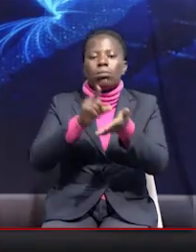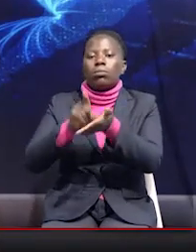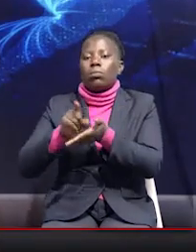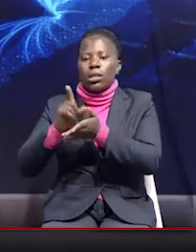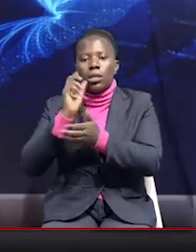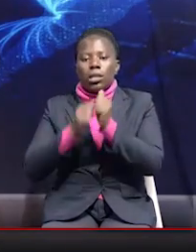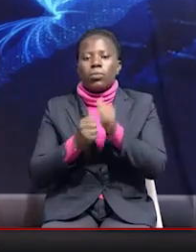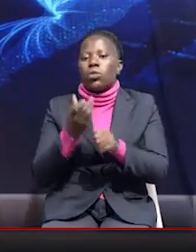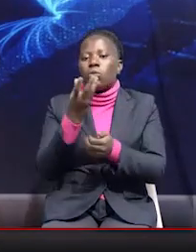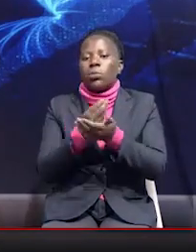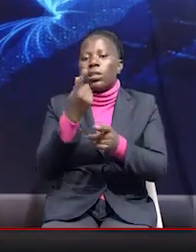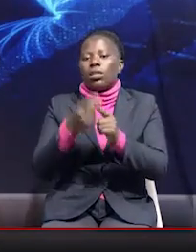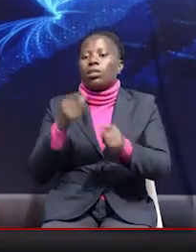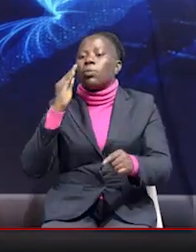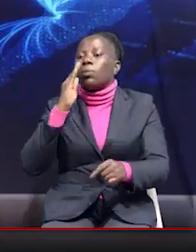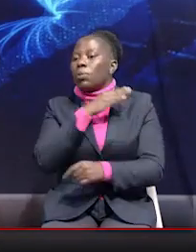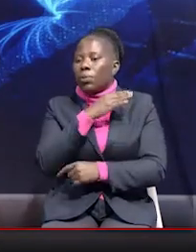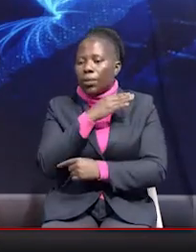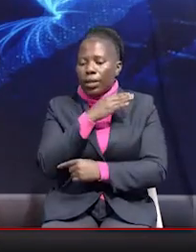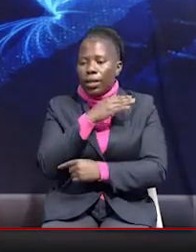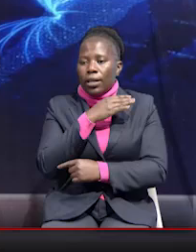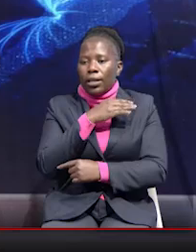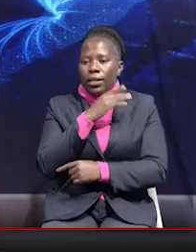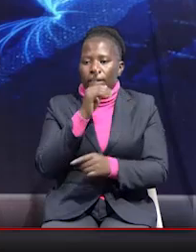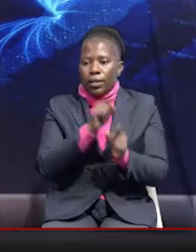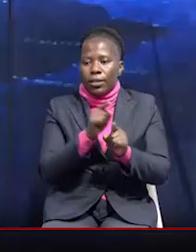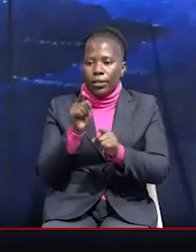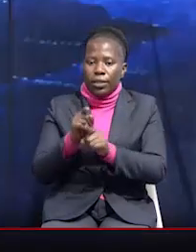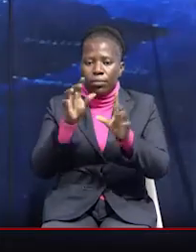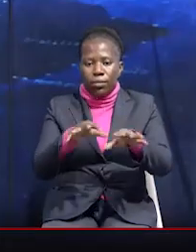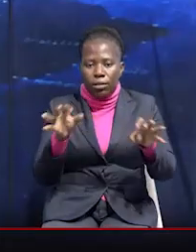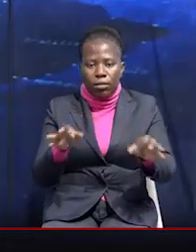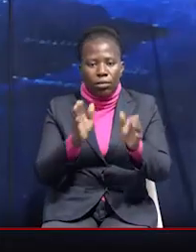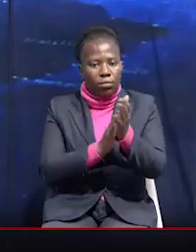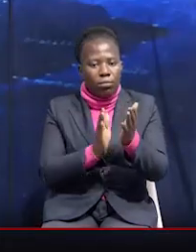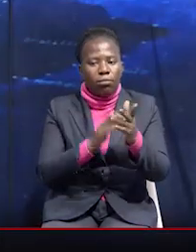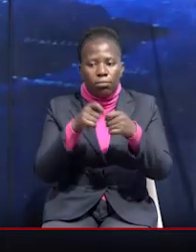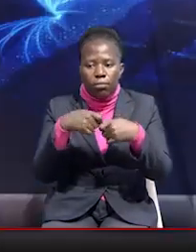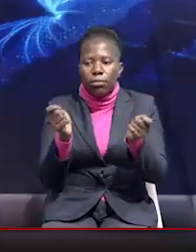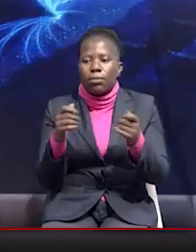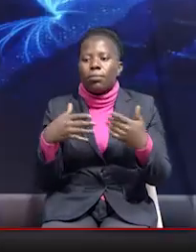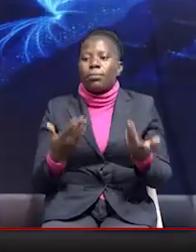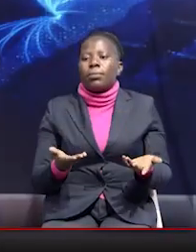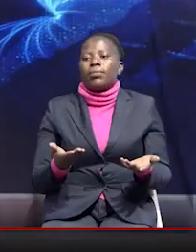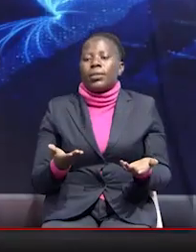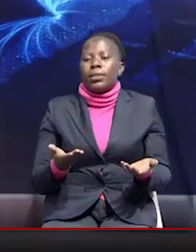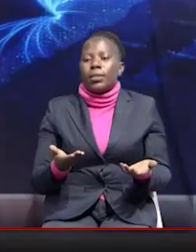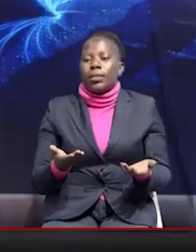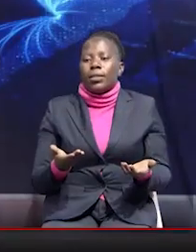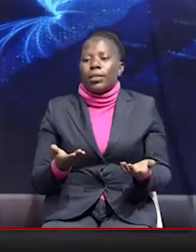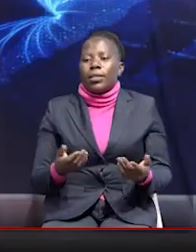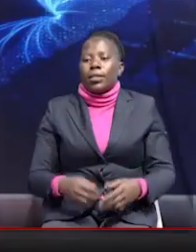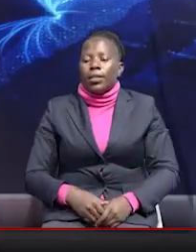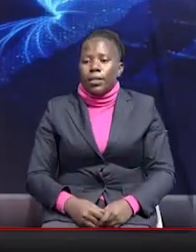talking about exam results being announced and children opening on the 12th of January. And around even just mass media, everyone is saying we